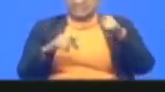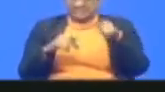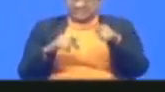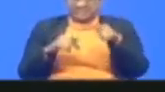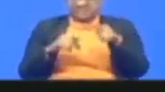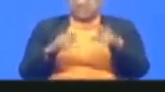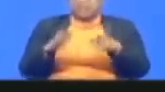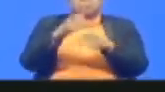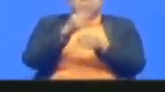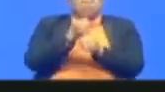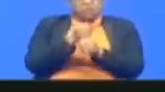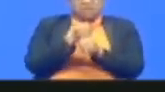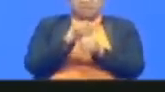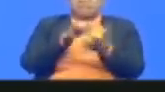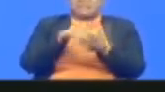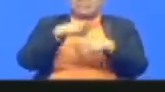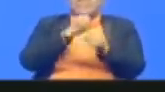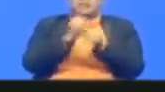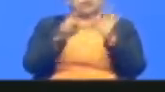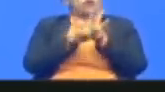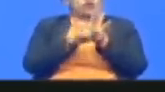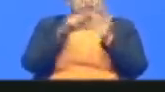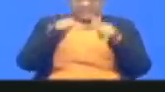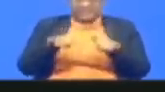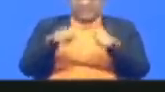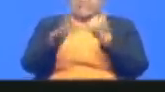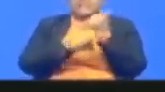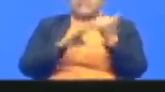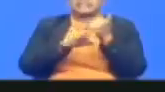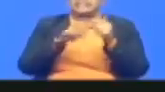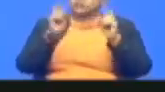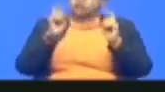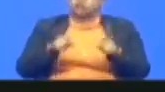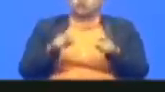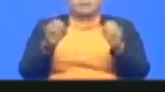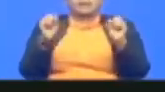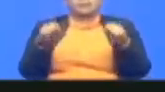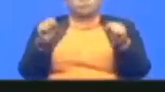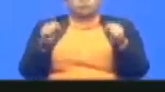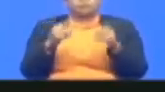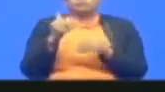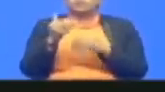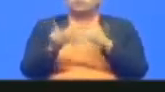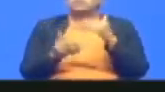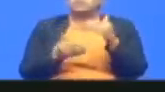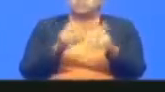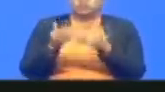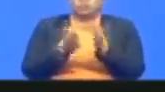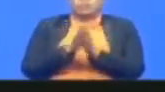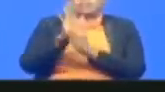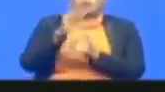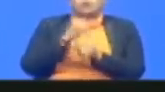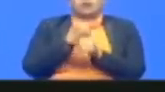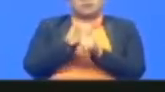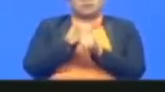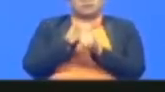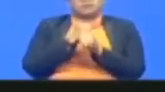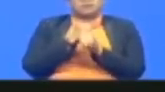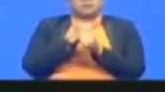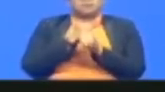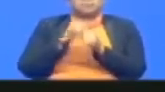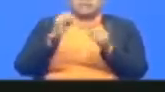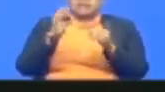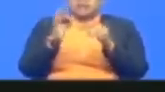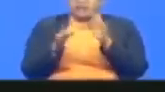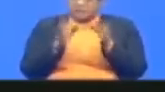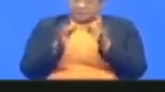for this country. And all we are saying is that they should be enabled to continue with their work. If an order is